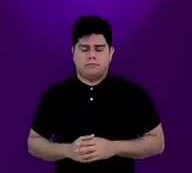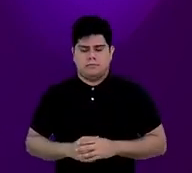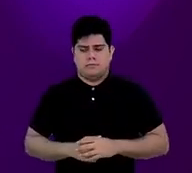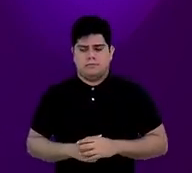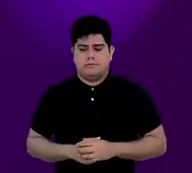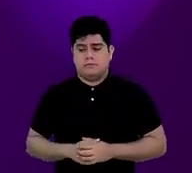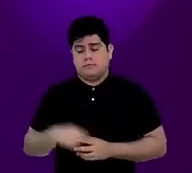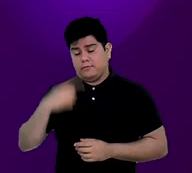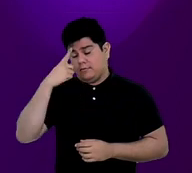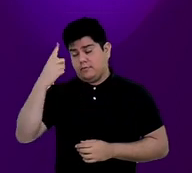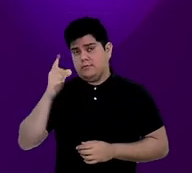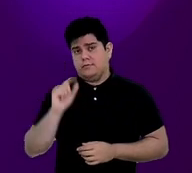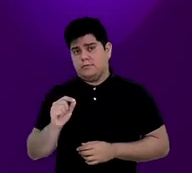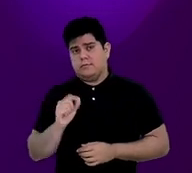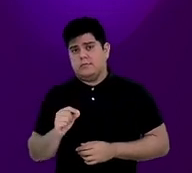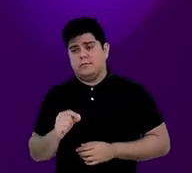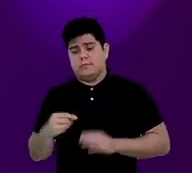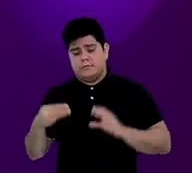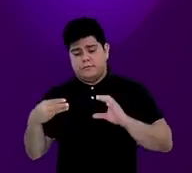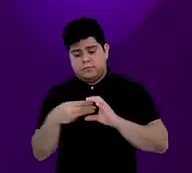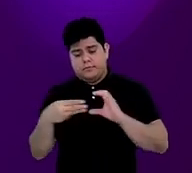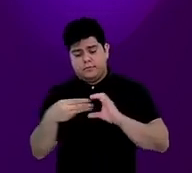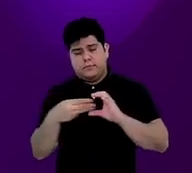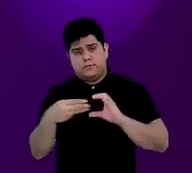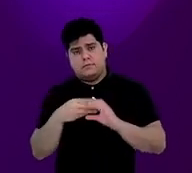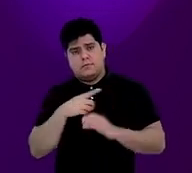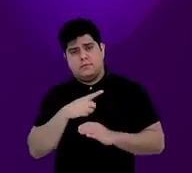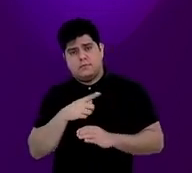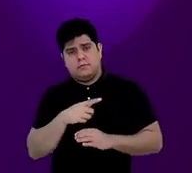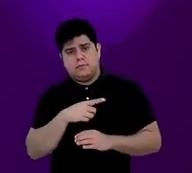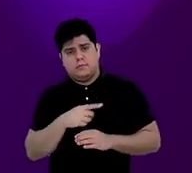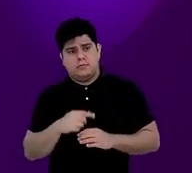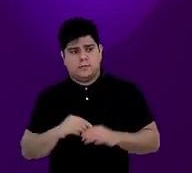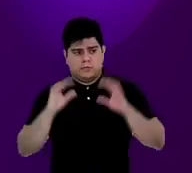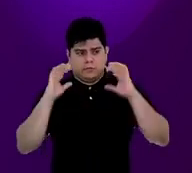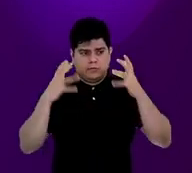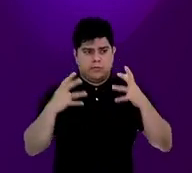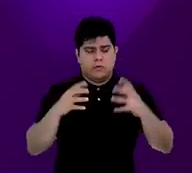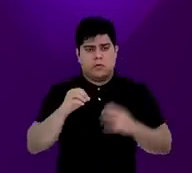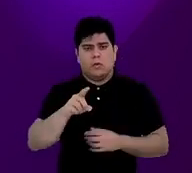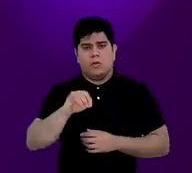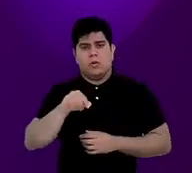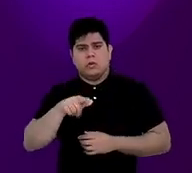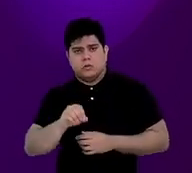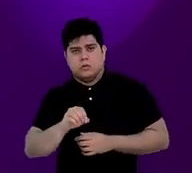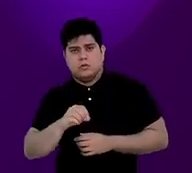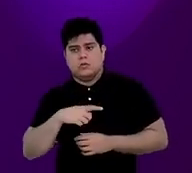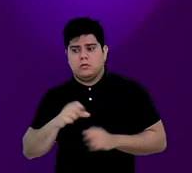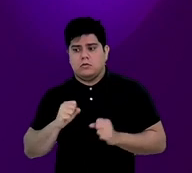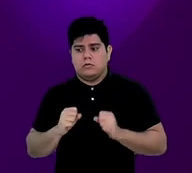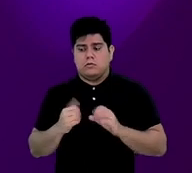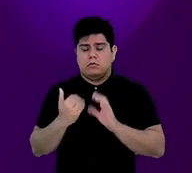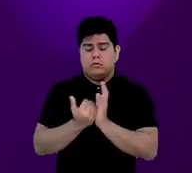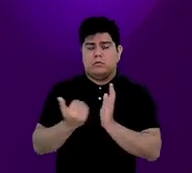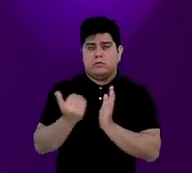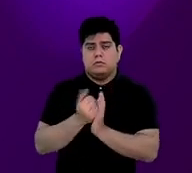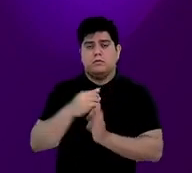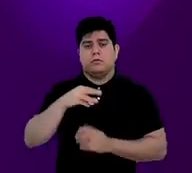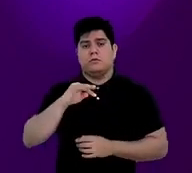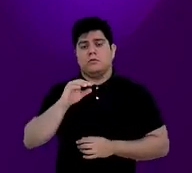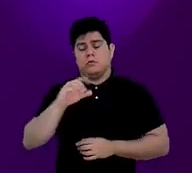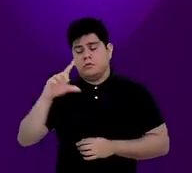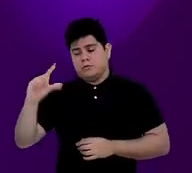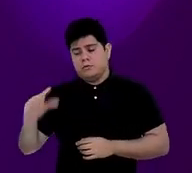under oxidative stress, their mitochondrial membrane potential is lower, and the light brings it back